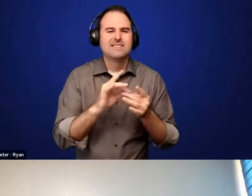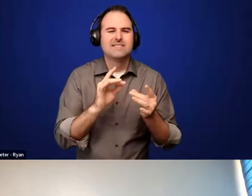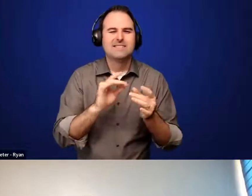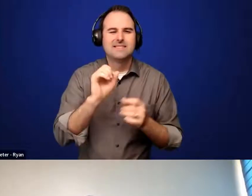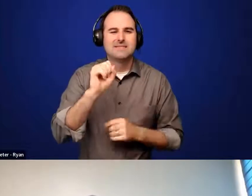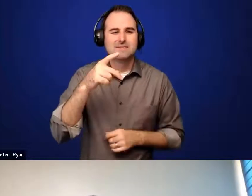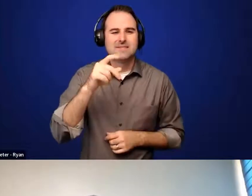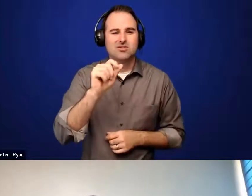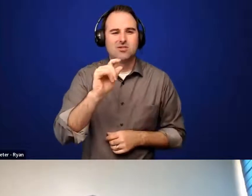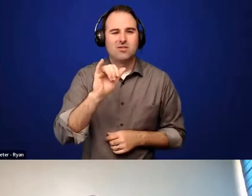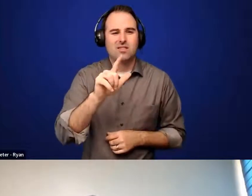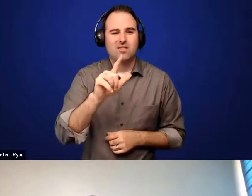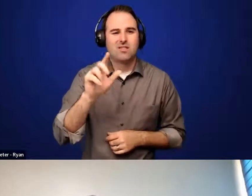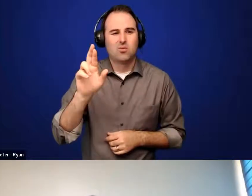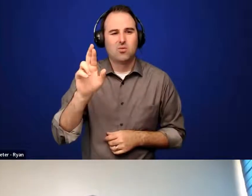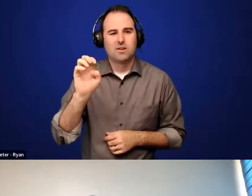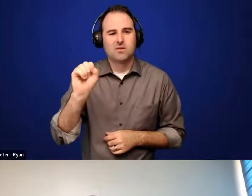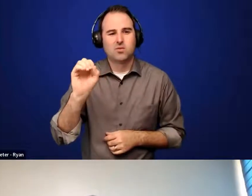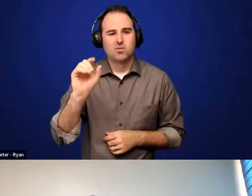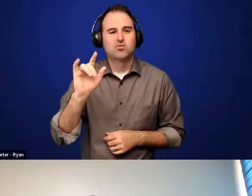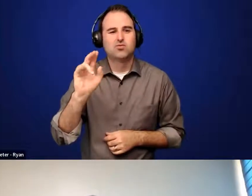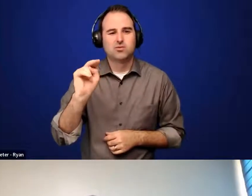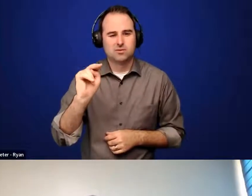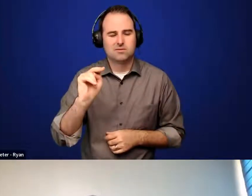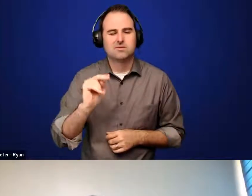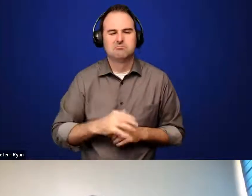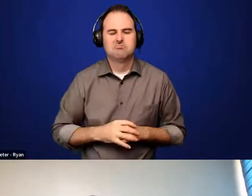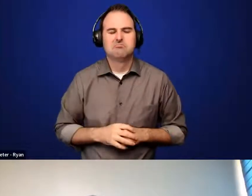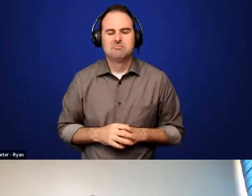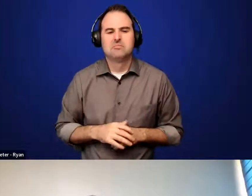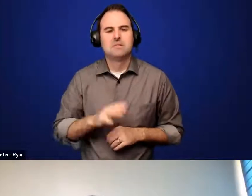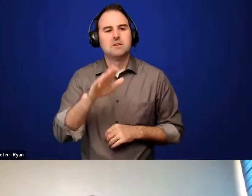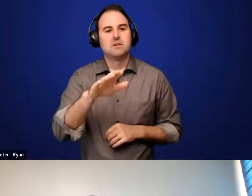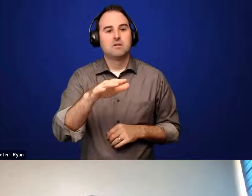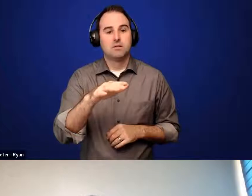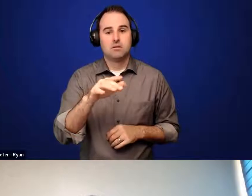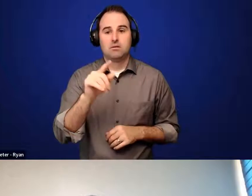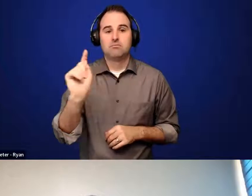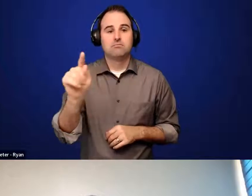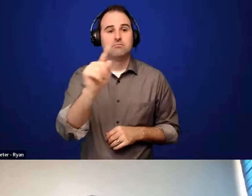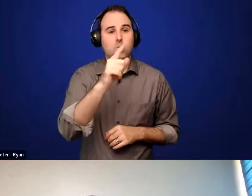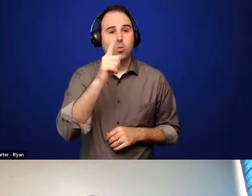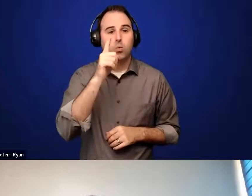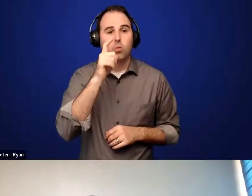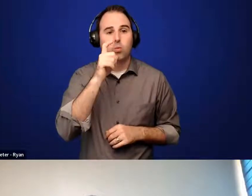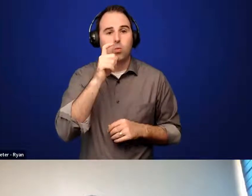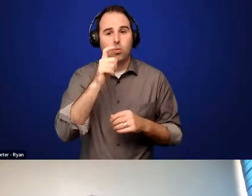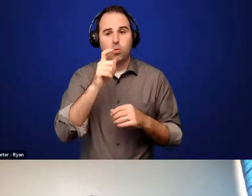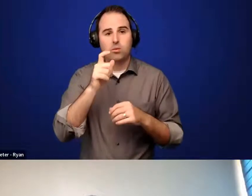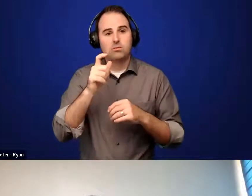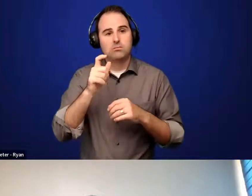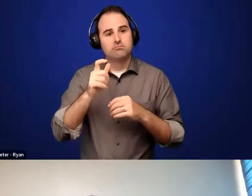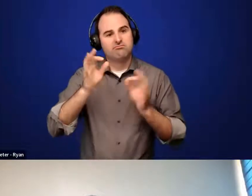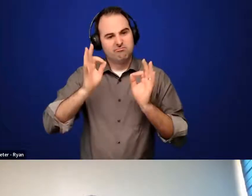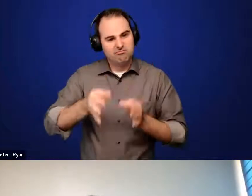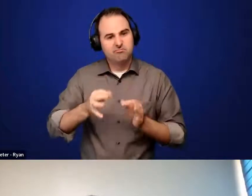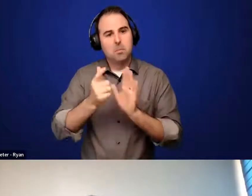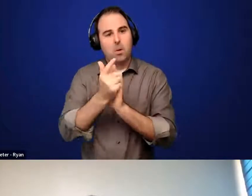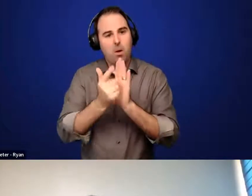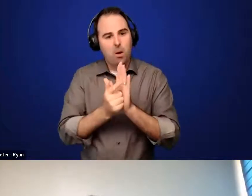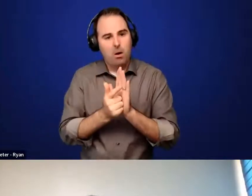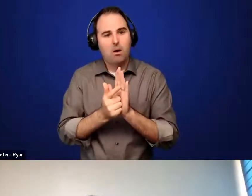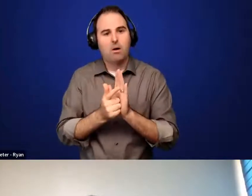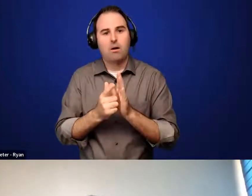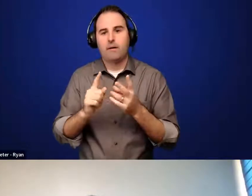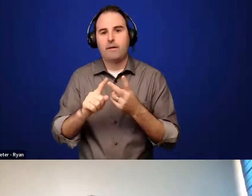What would be needed for policymakers or practitioners, like in your mind, what would be more useful